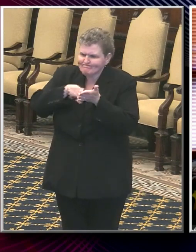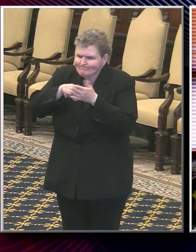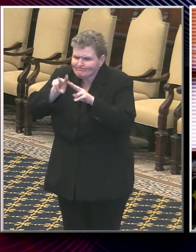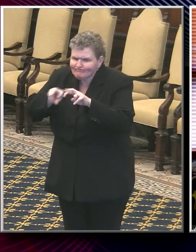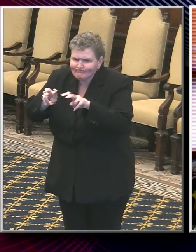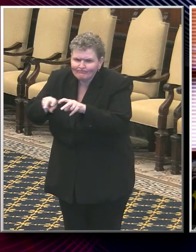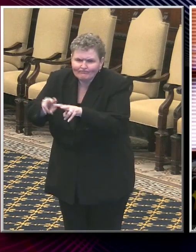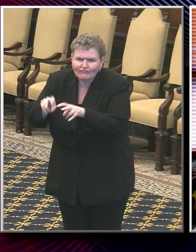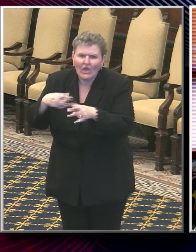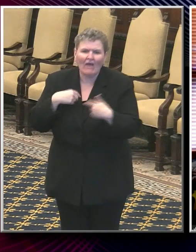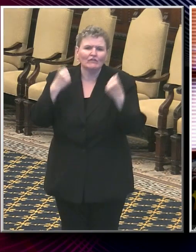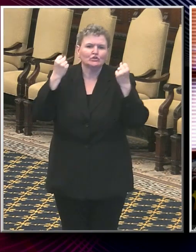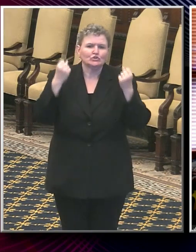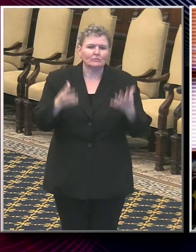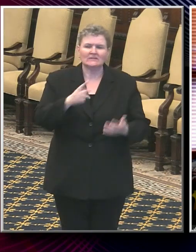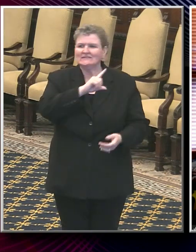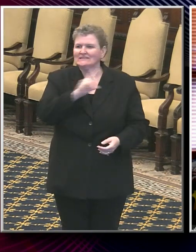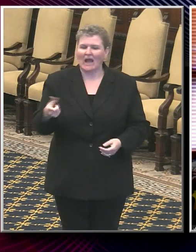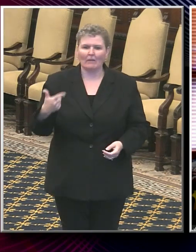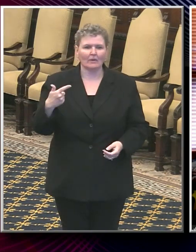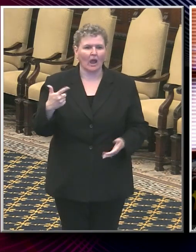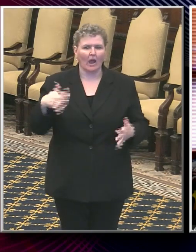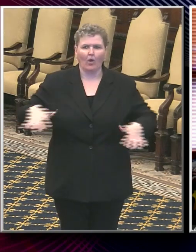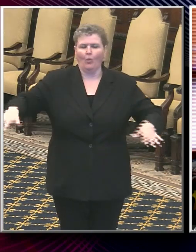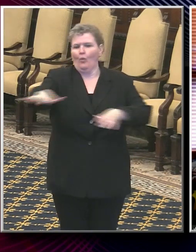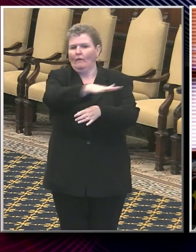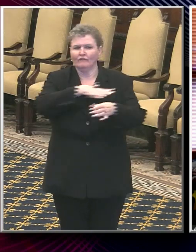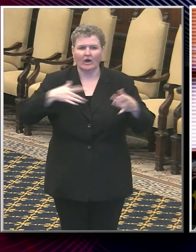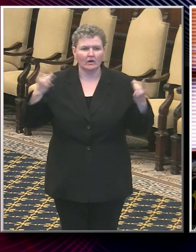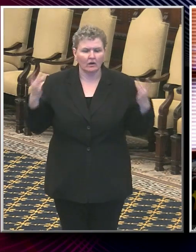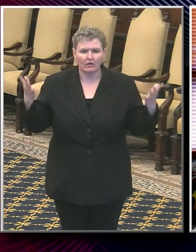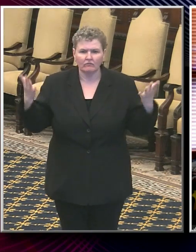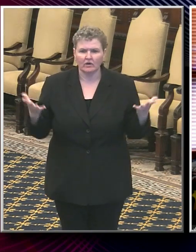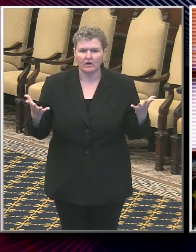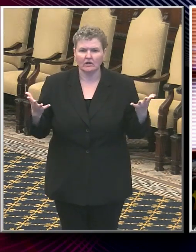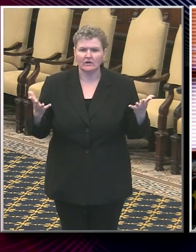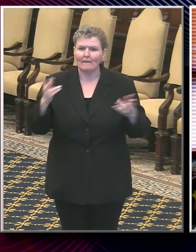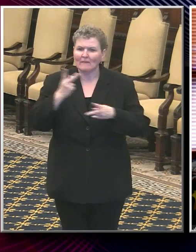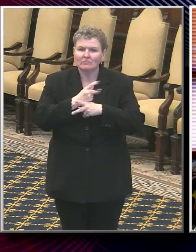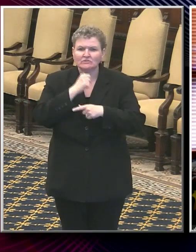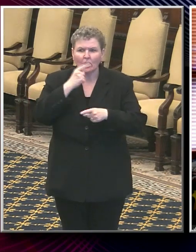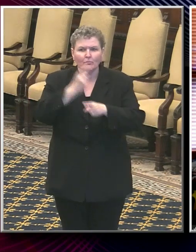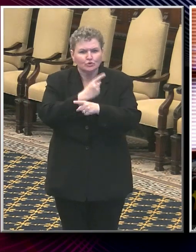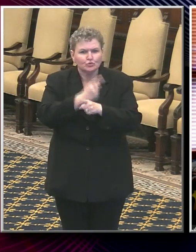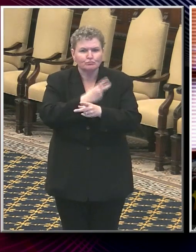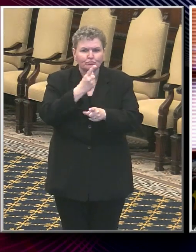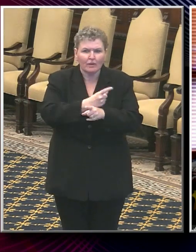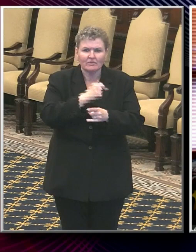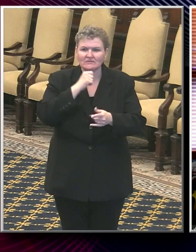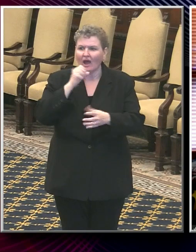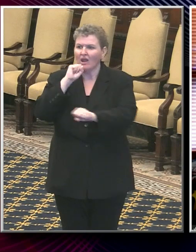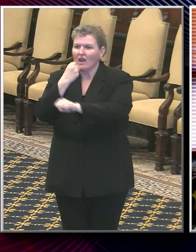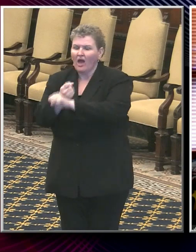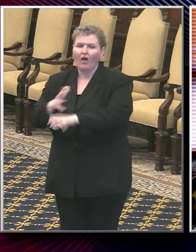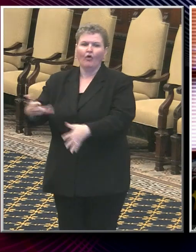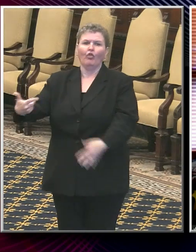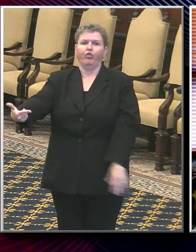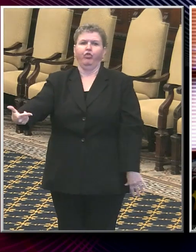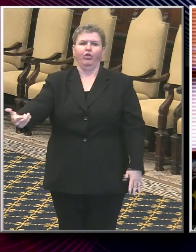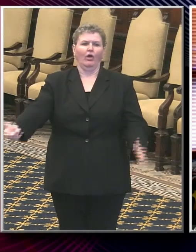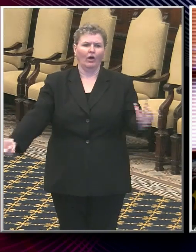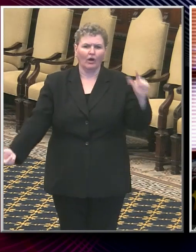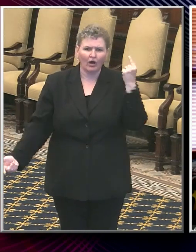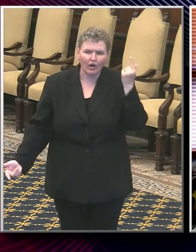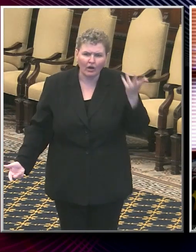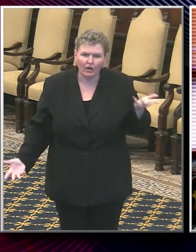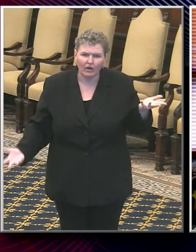our society and in the hands of people who don't use them properly and don't secure them properly. I don't believe, our homicide clearance